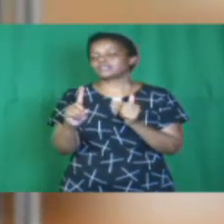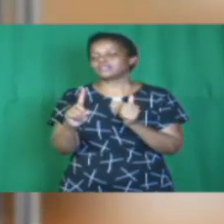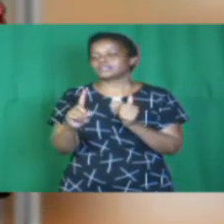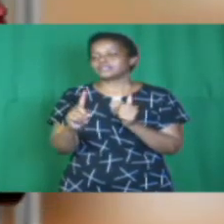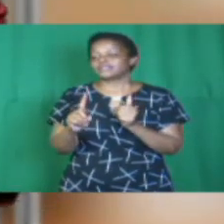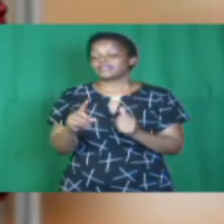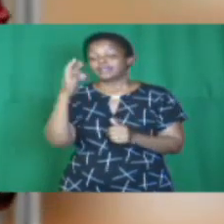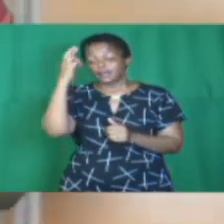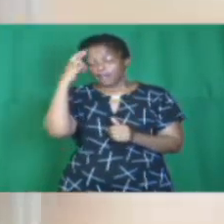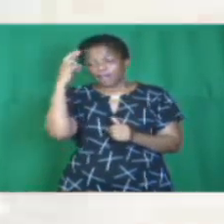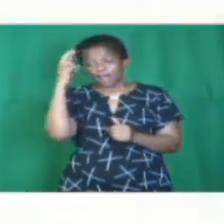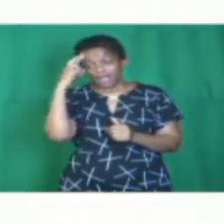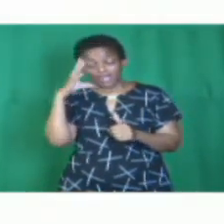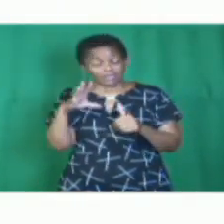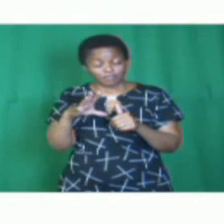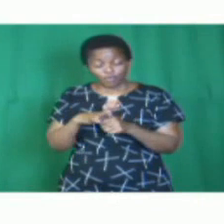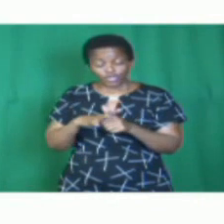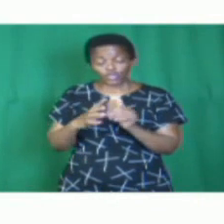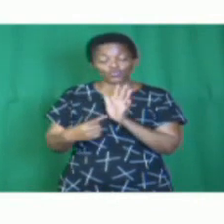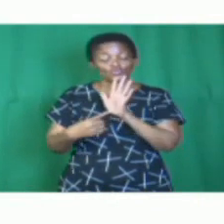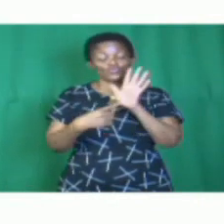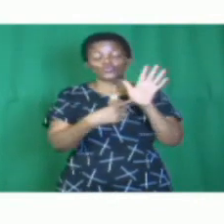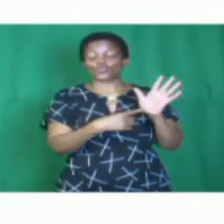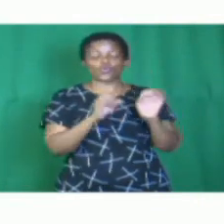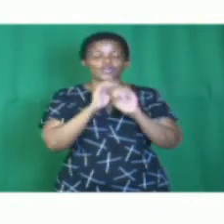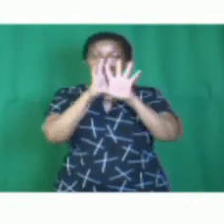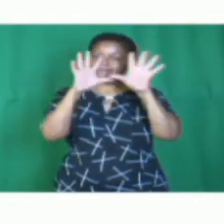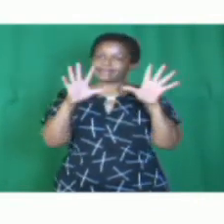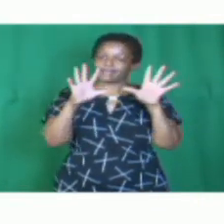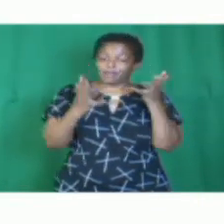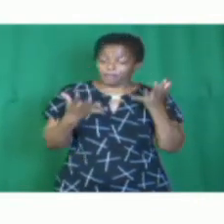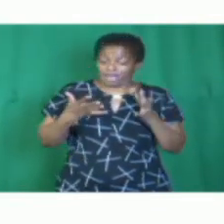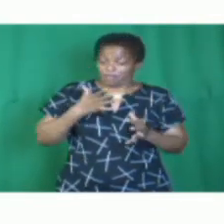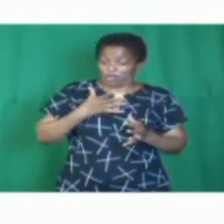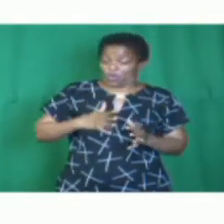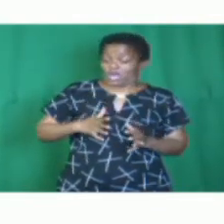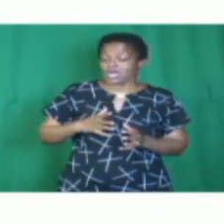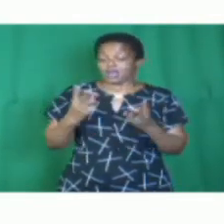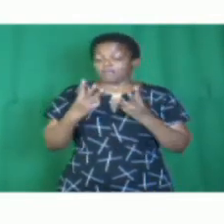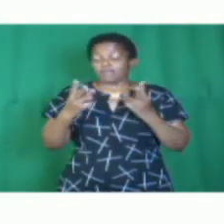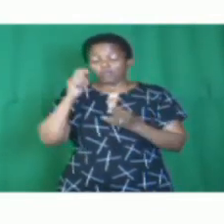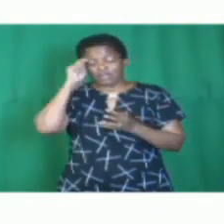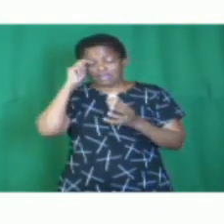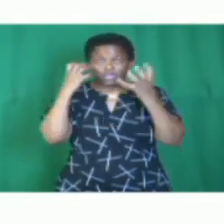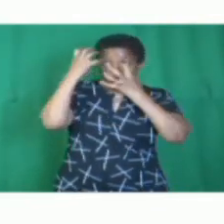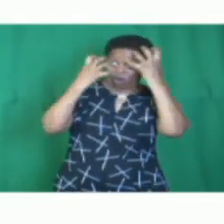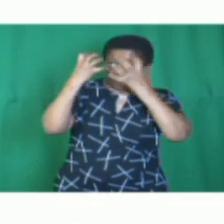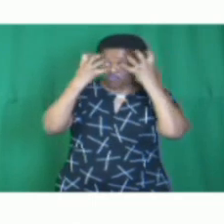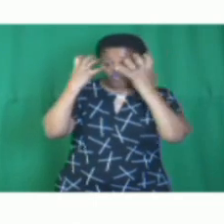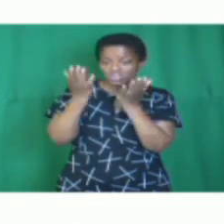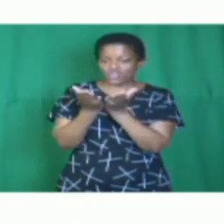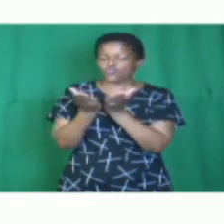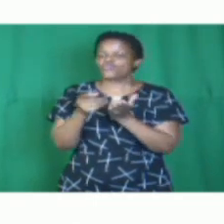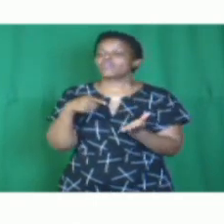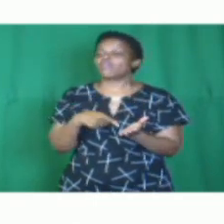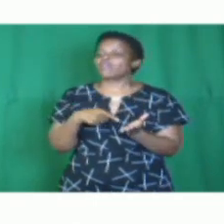atmosphere. It's up to you whether you want here to have a confusion. If when the bell rings in your school, there's so much anarchy, so